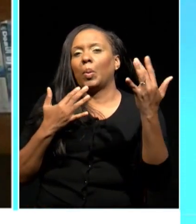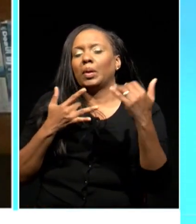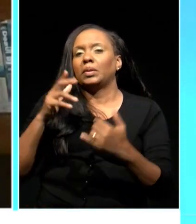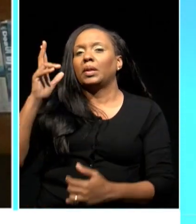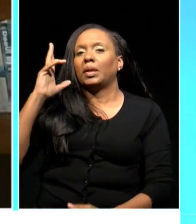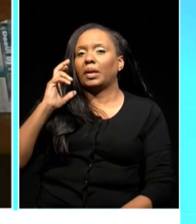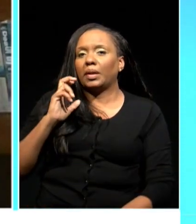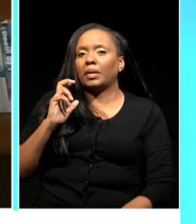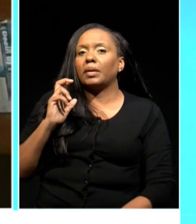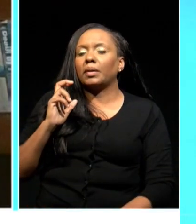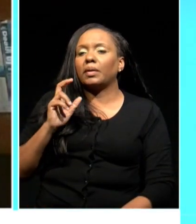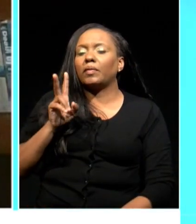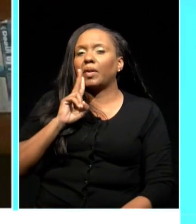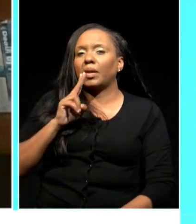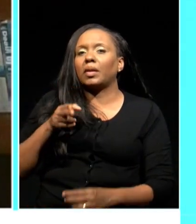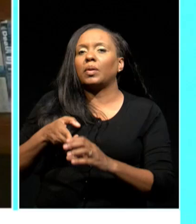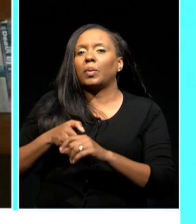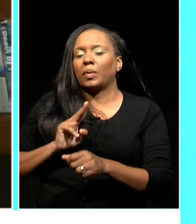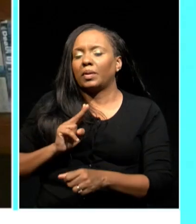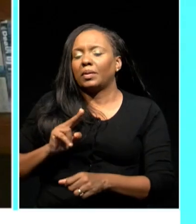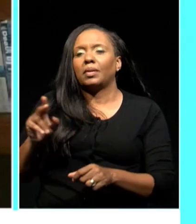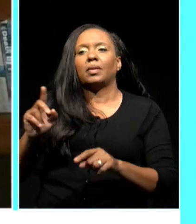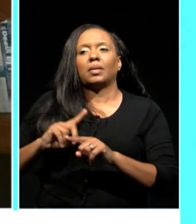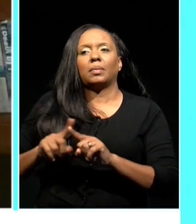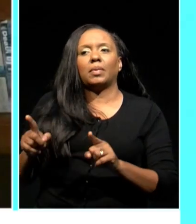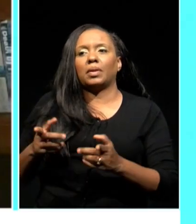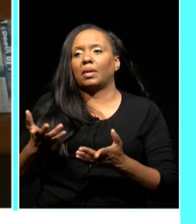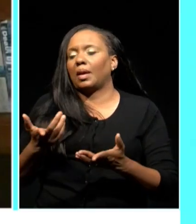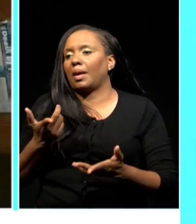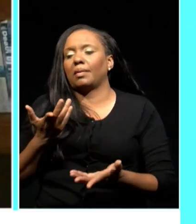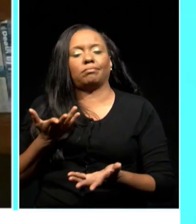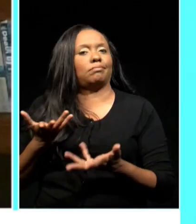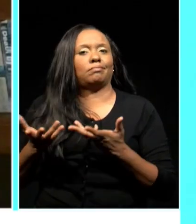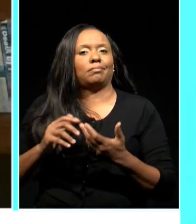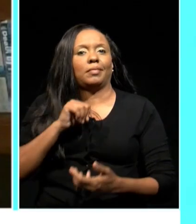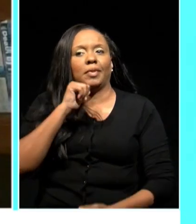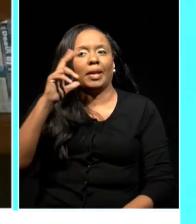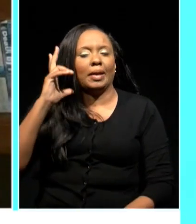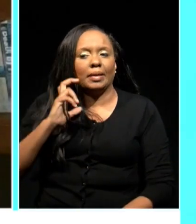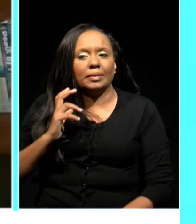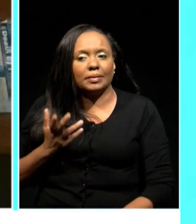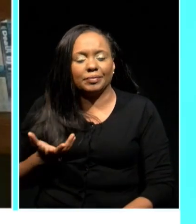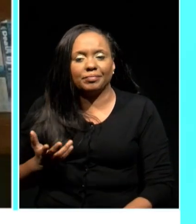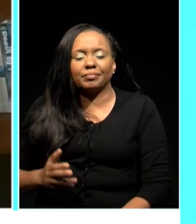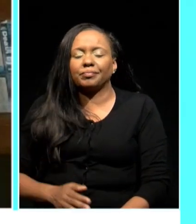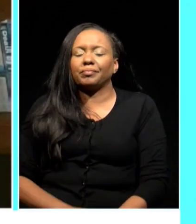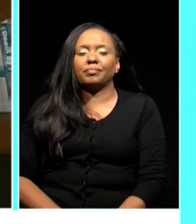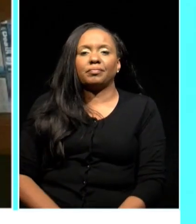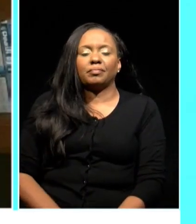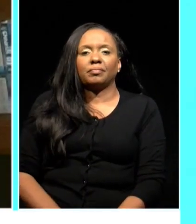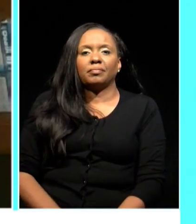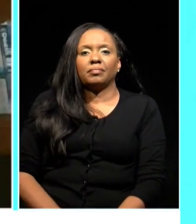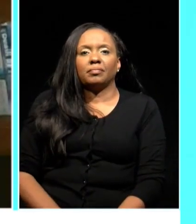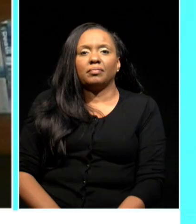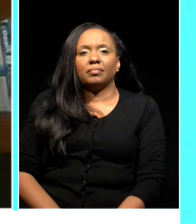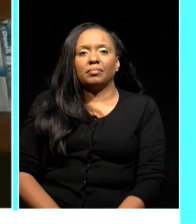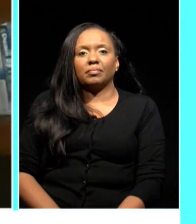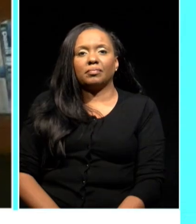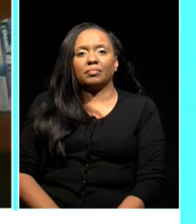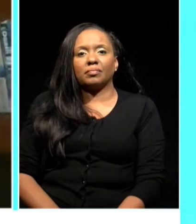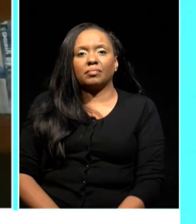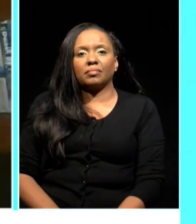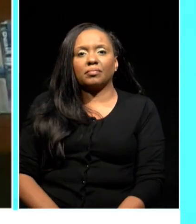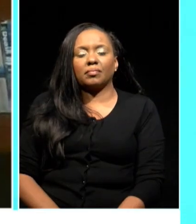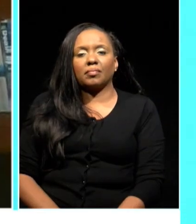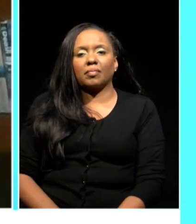think that there was any question about her continuation. I think it was clear. I mean, and she has tried before and